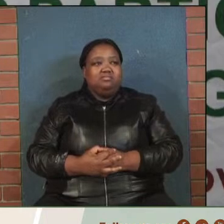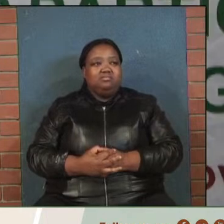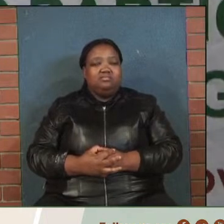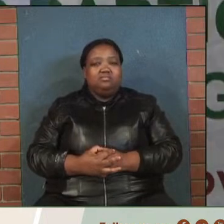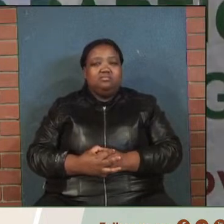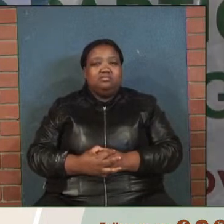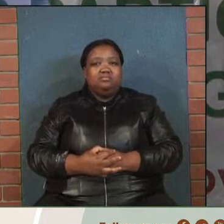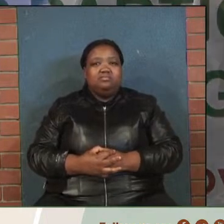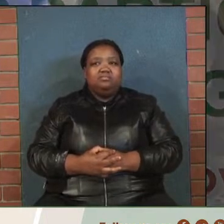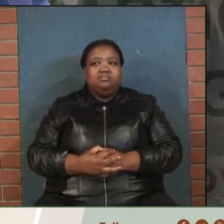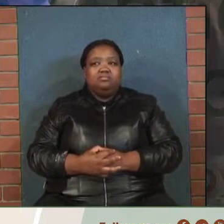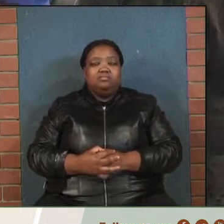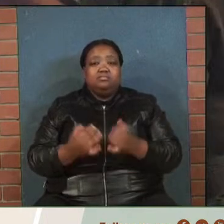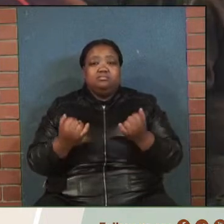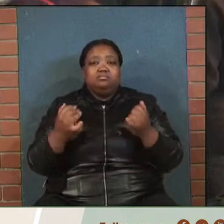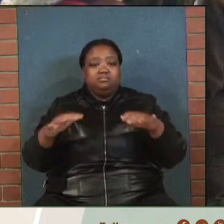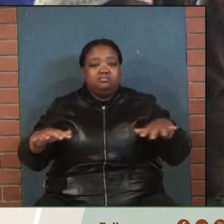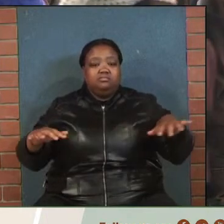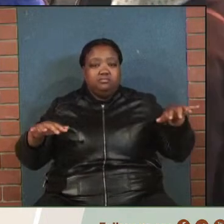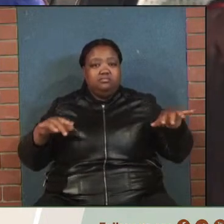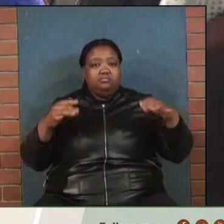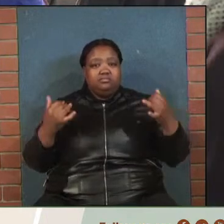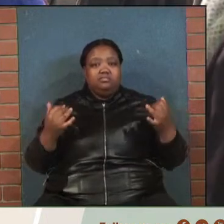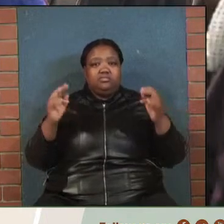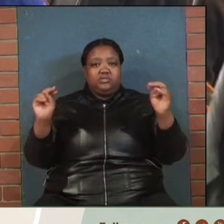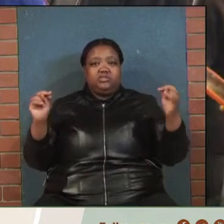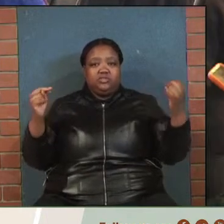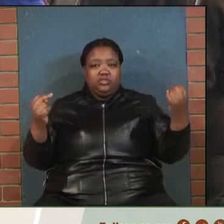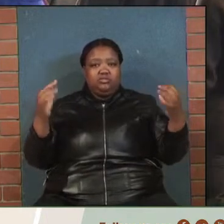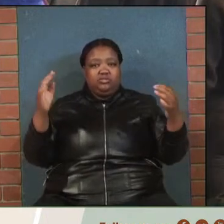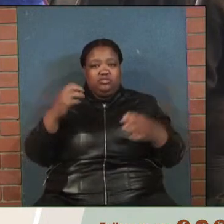I now call for the house to sing the national anthem.